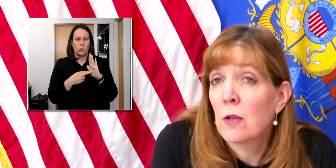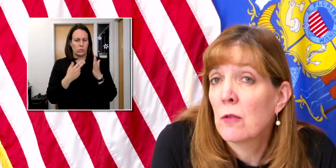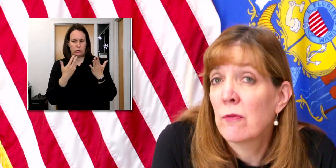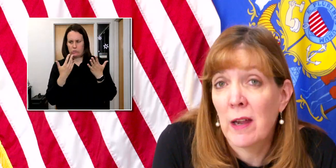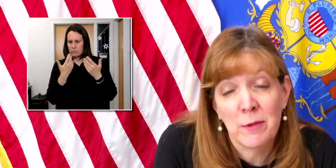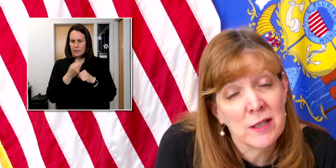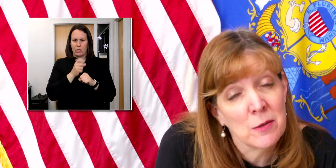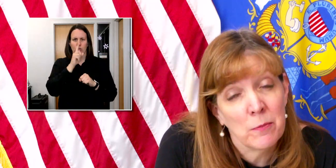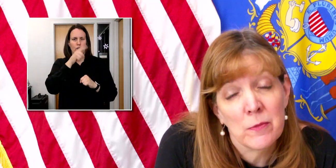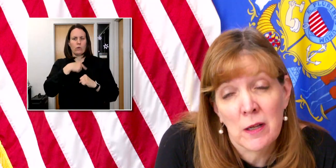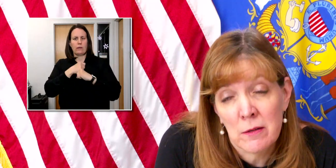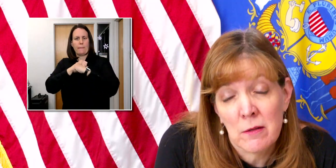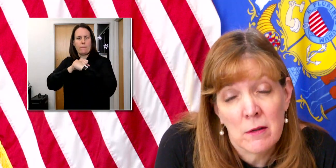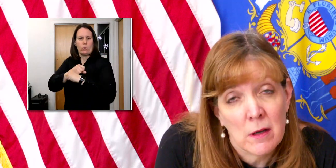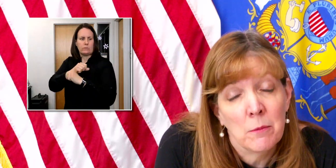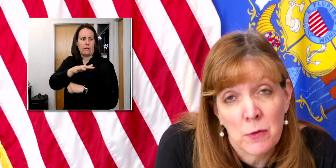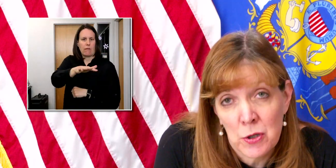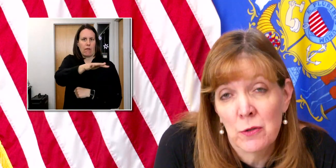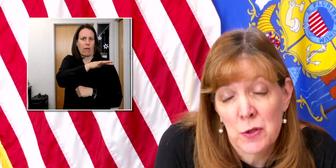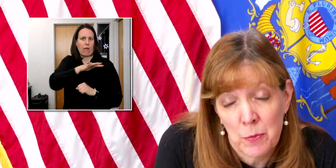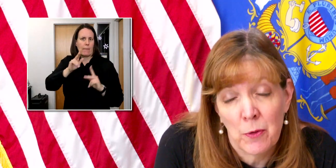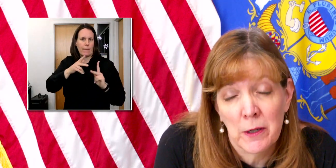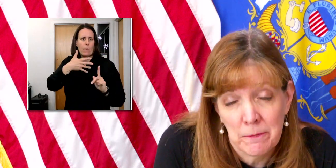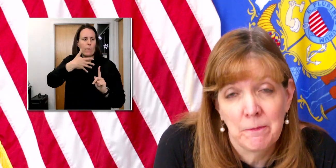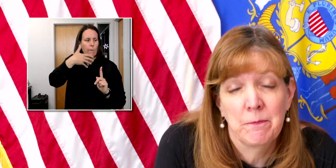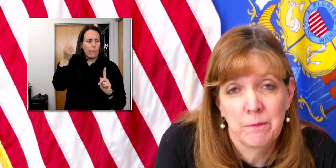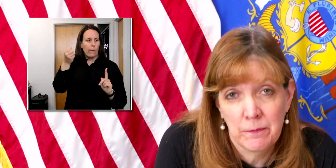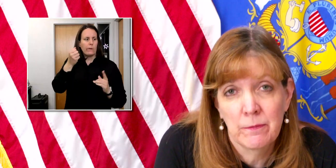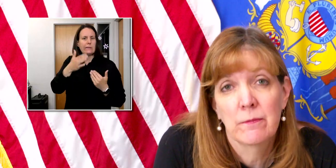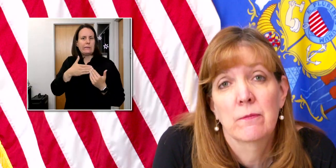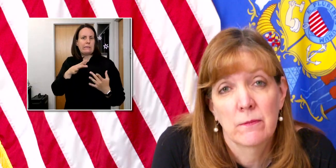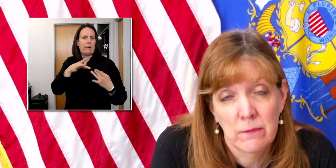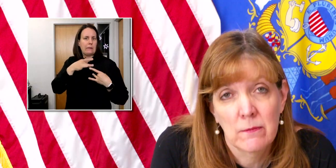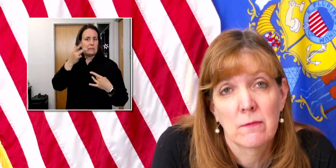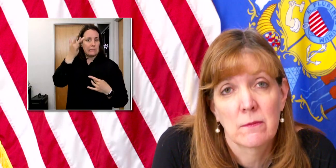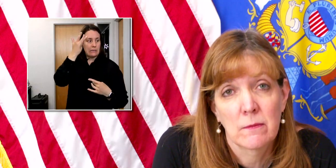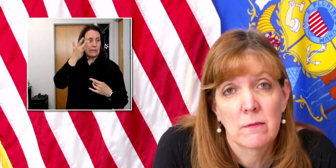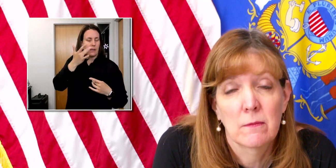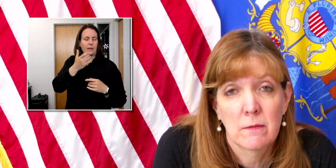like family and emotional support.